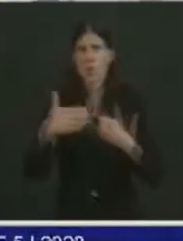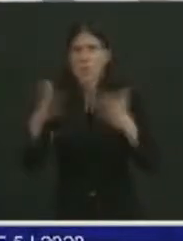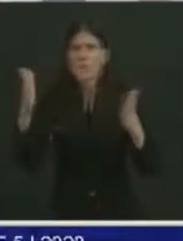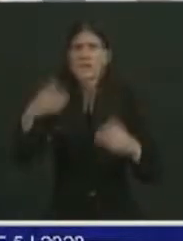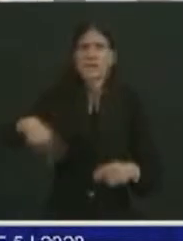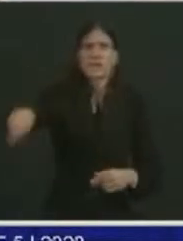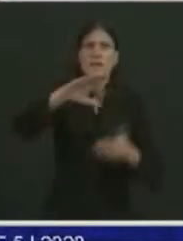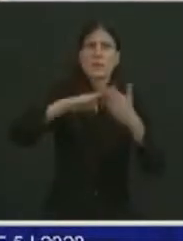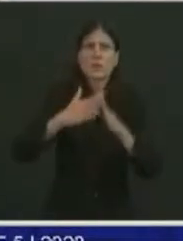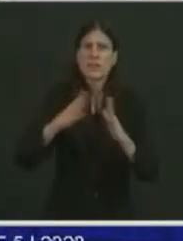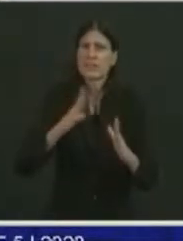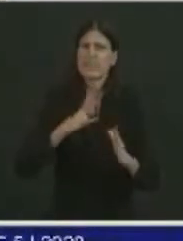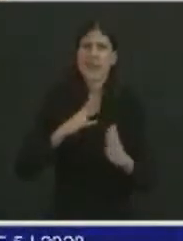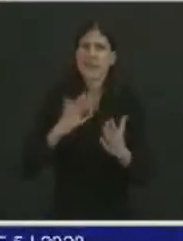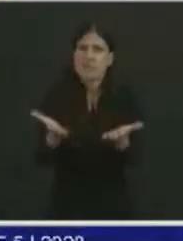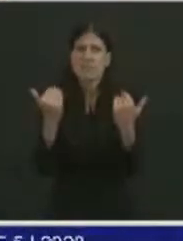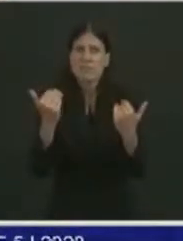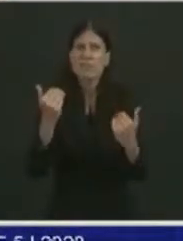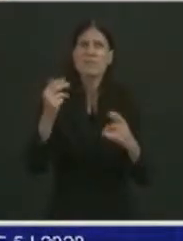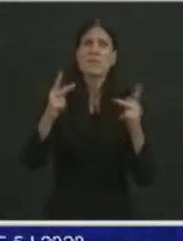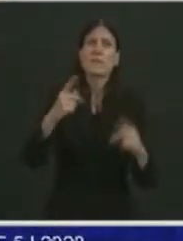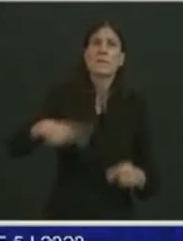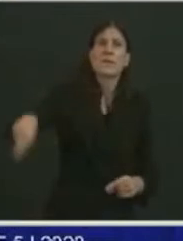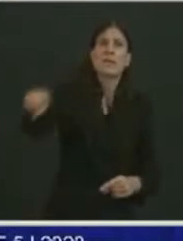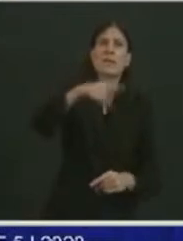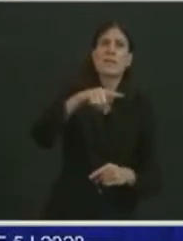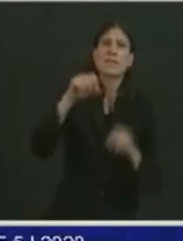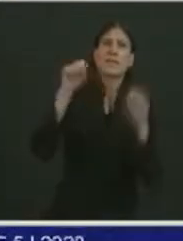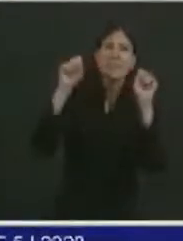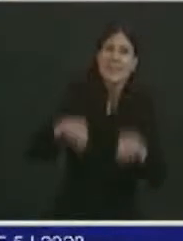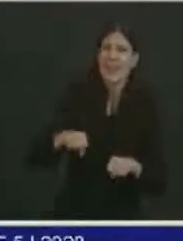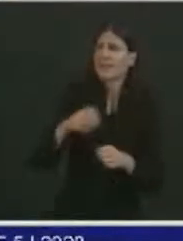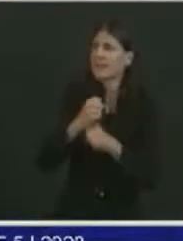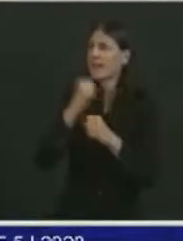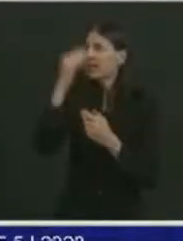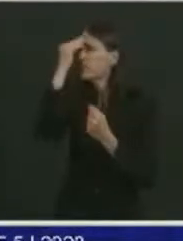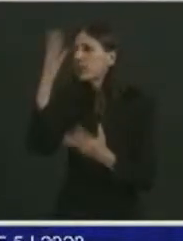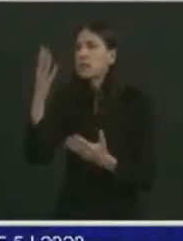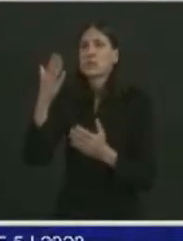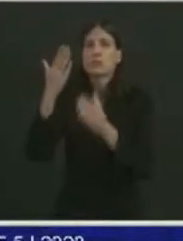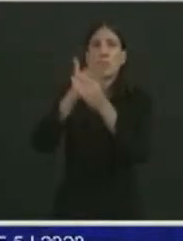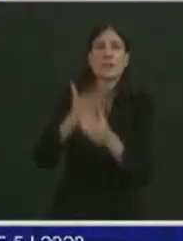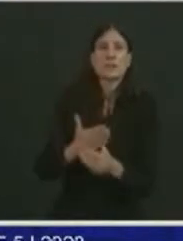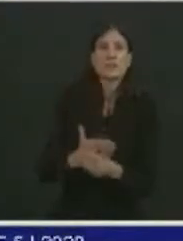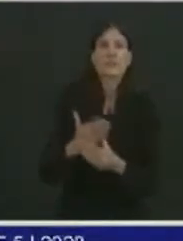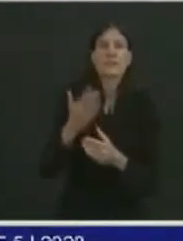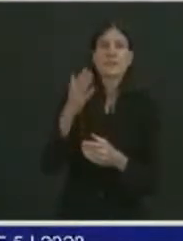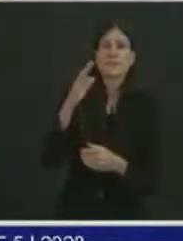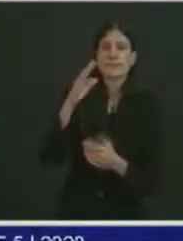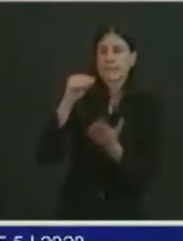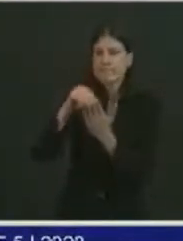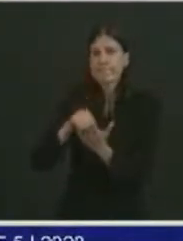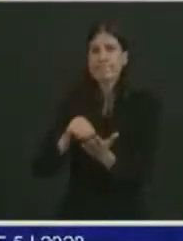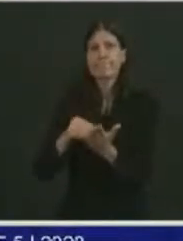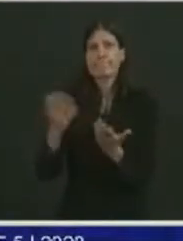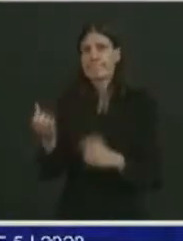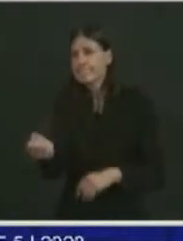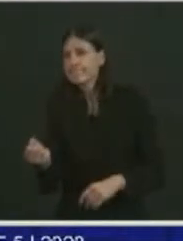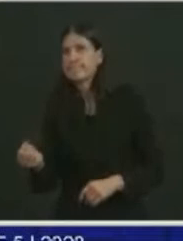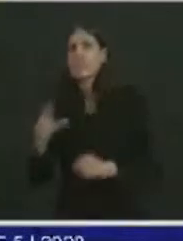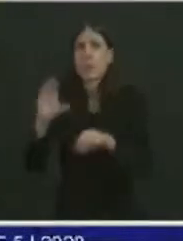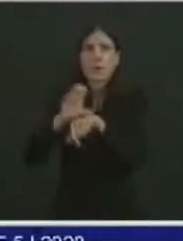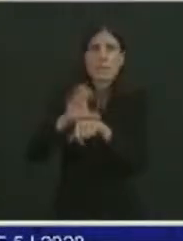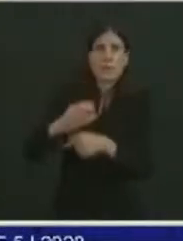fact that my team is incredibly busy. We haven't changed anything that makes